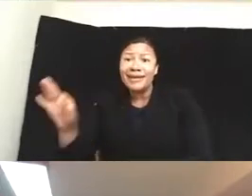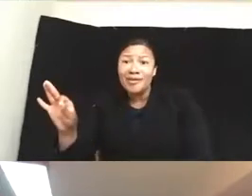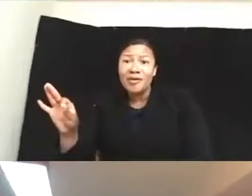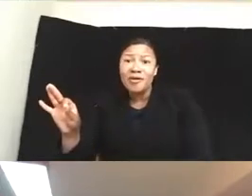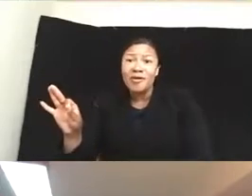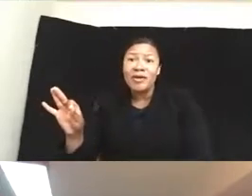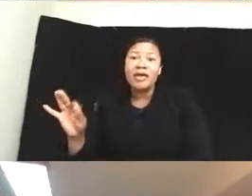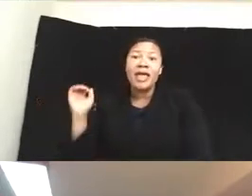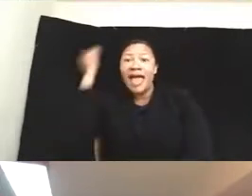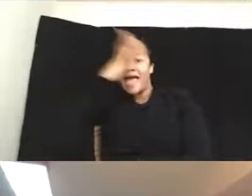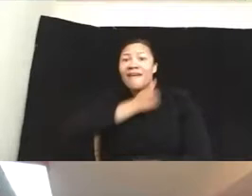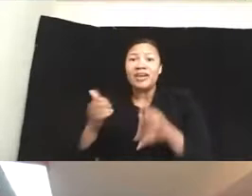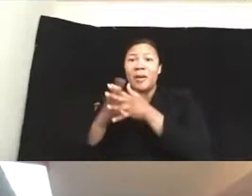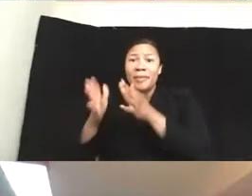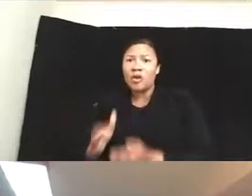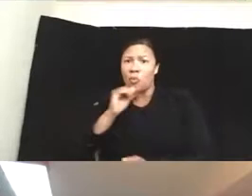You won't find me out in these streets.